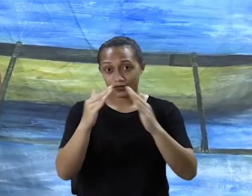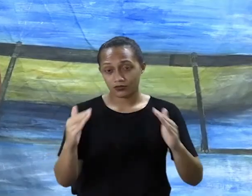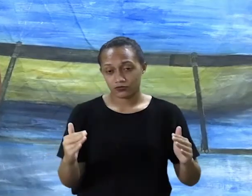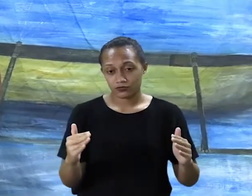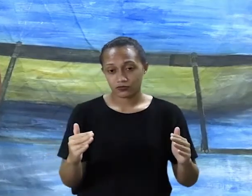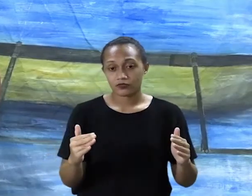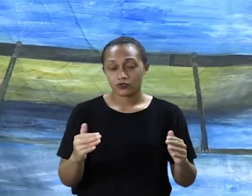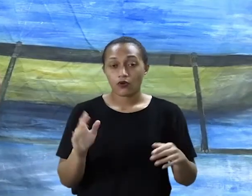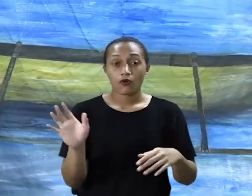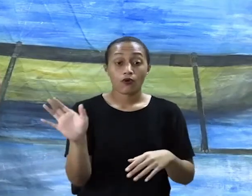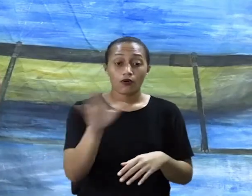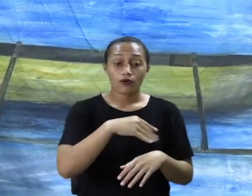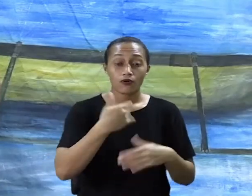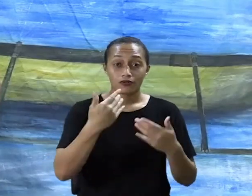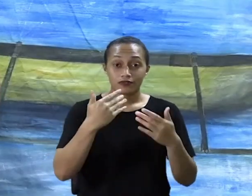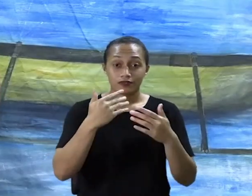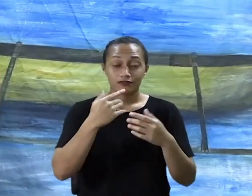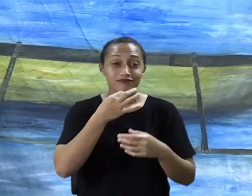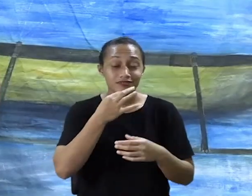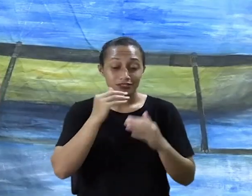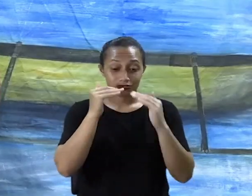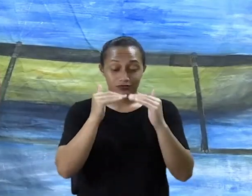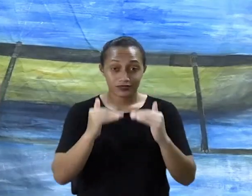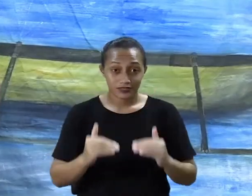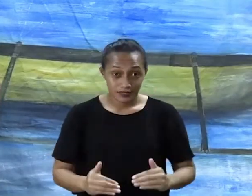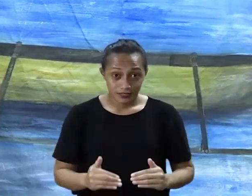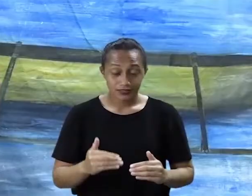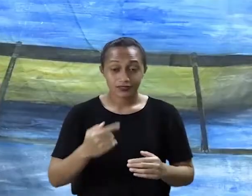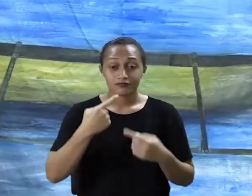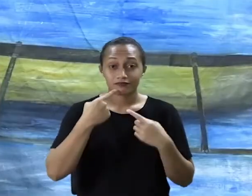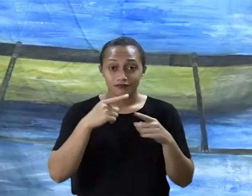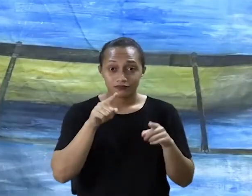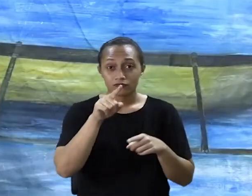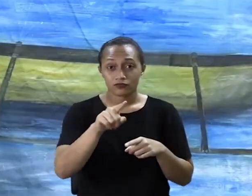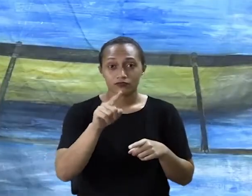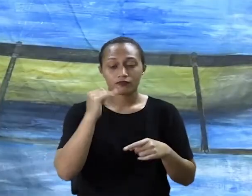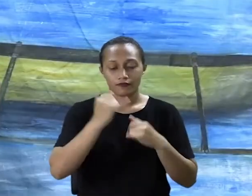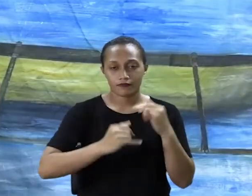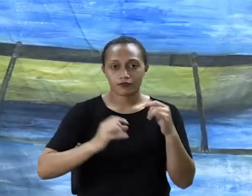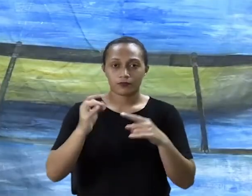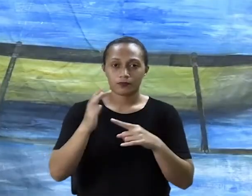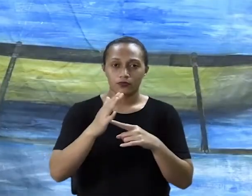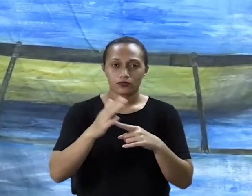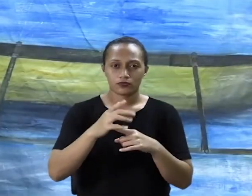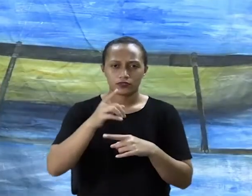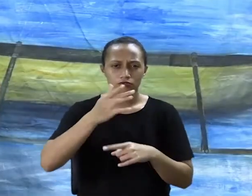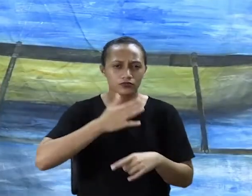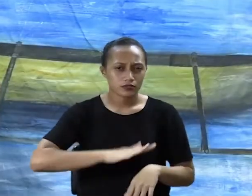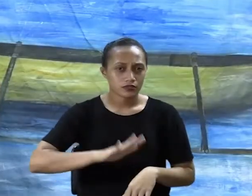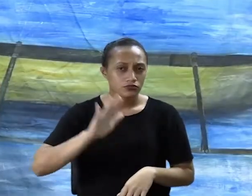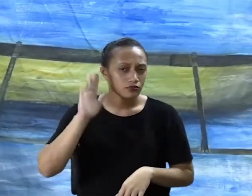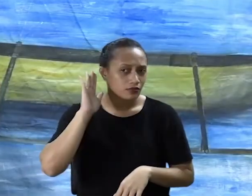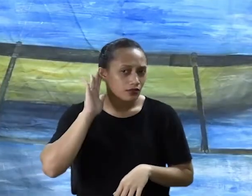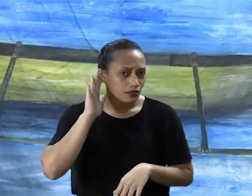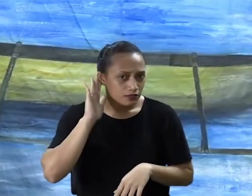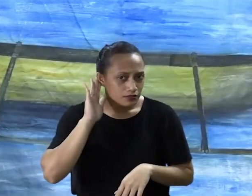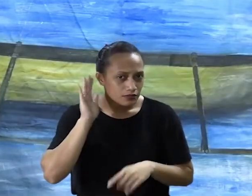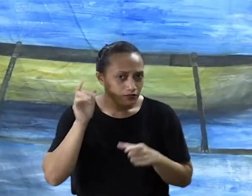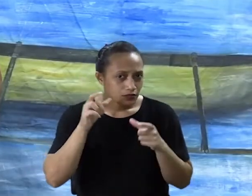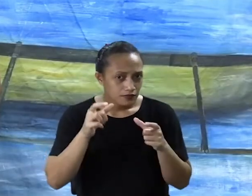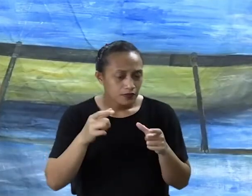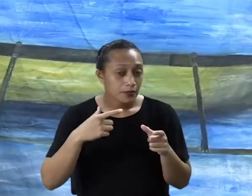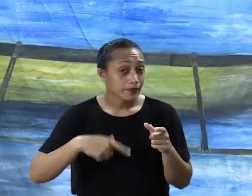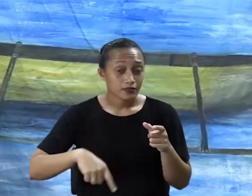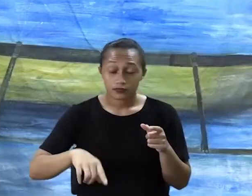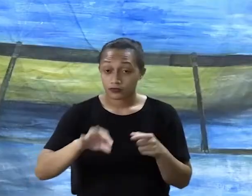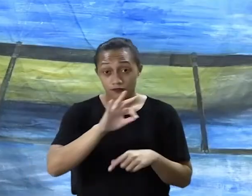those little details that your friend told you are very important. You need to listen carefully because